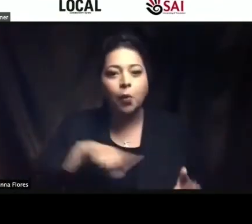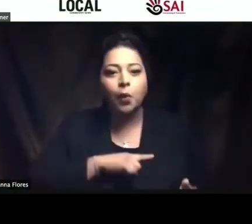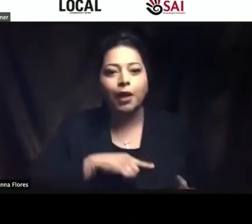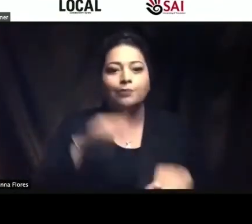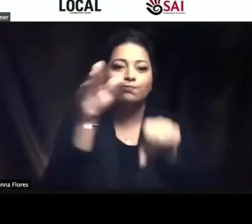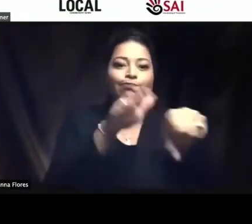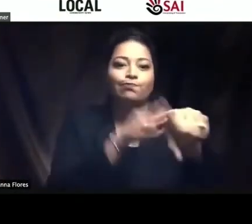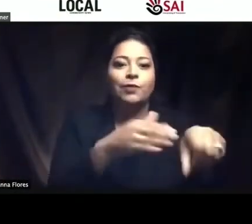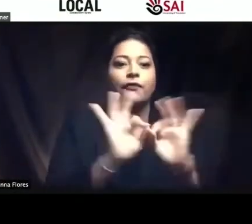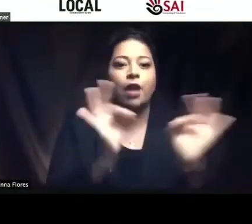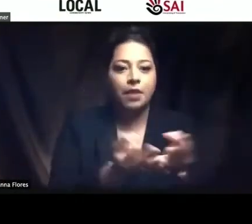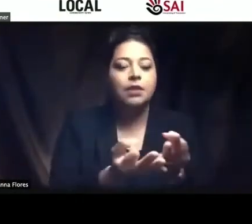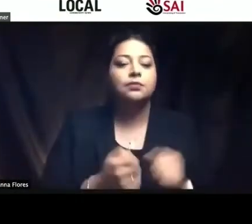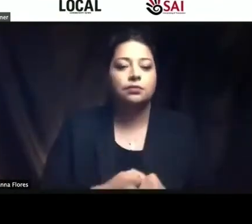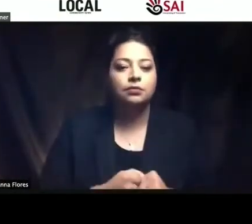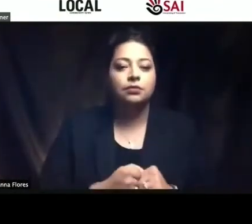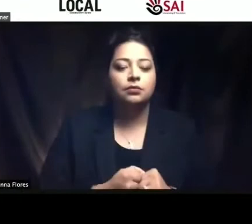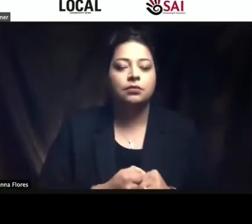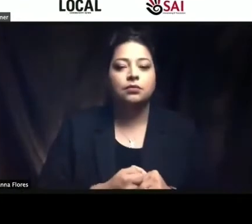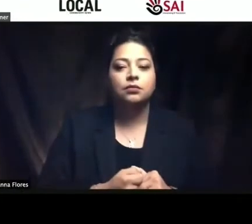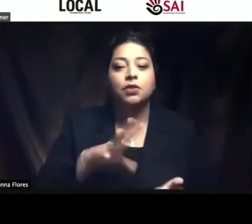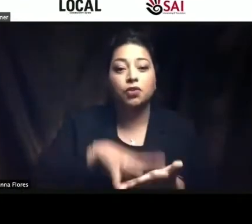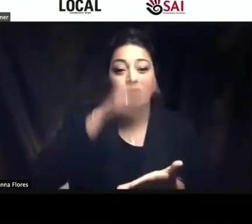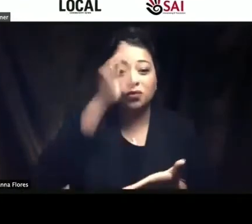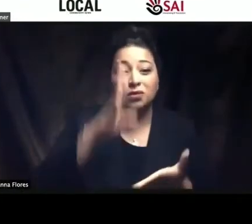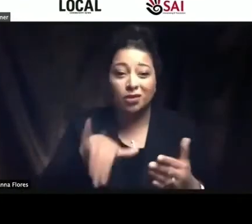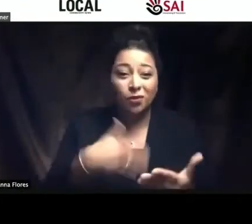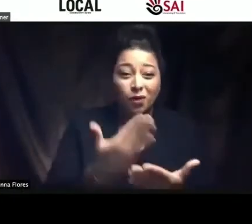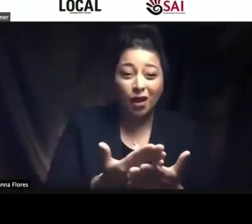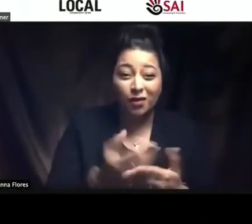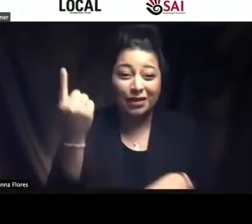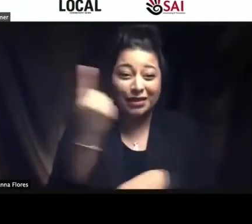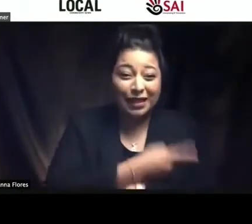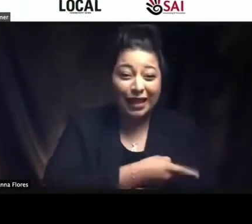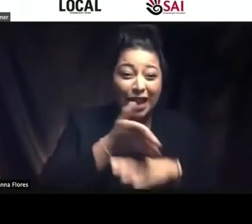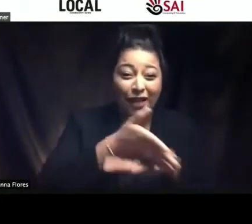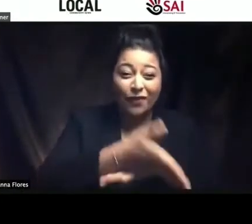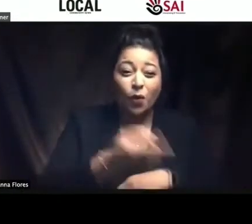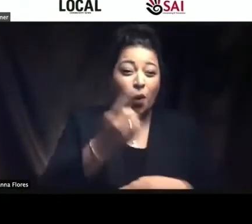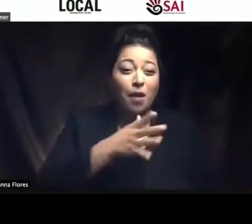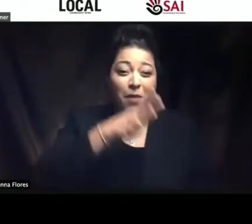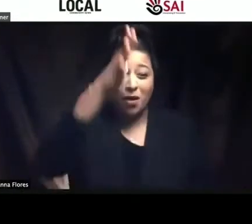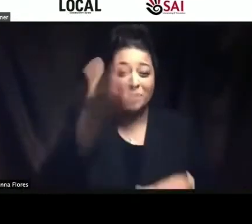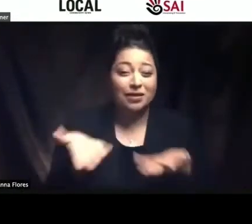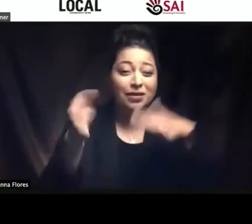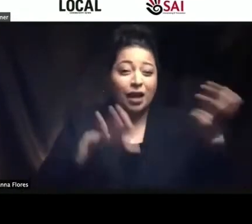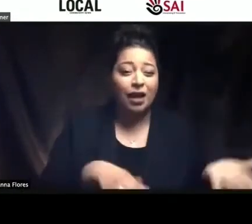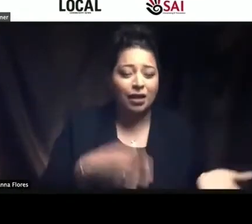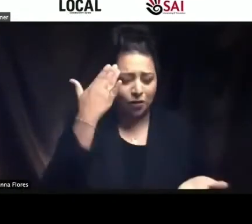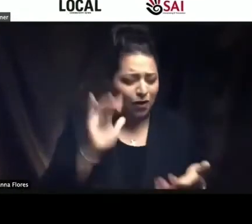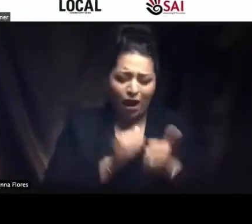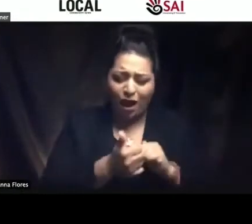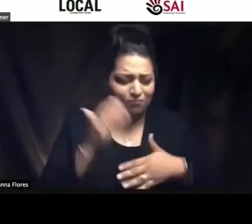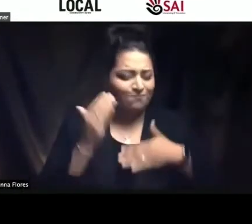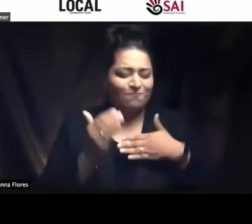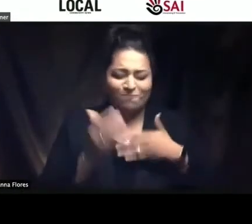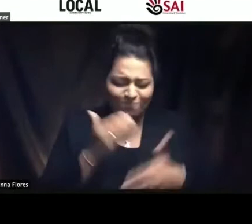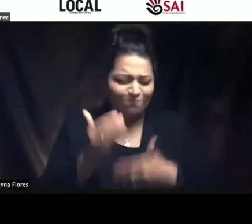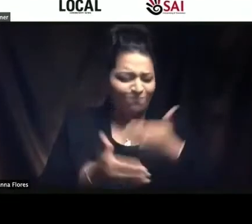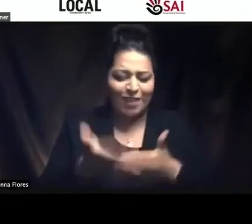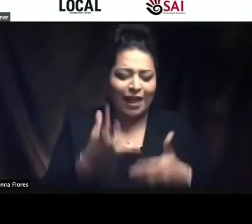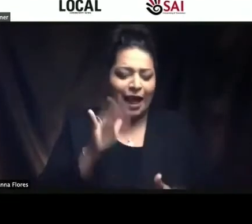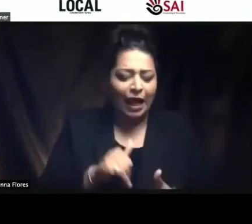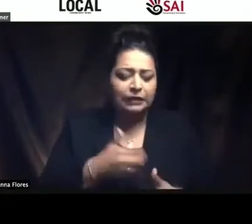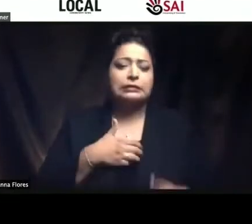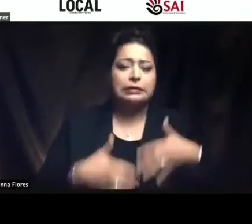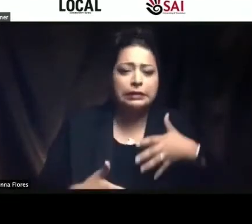can't. Students of mine have come to class the day after one of their parents was killed, and they don't know how to process that trauma, so they continue as though